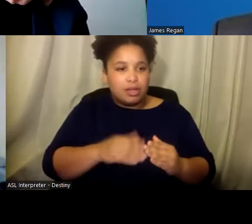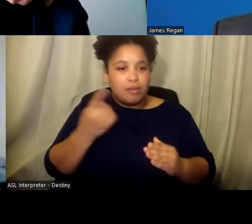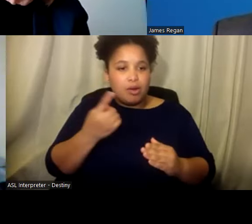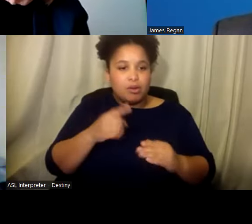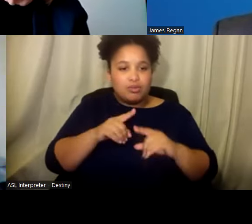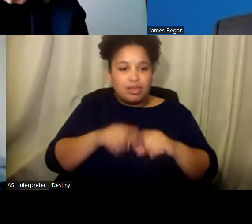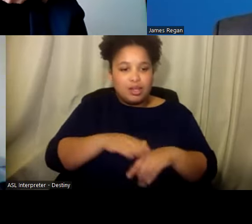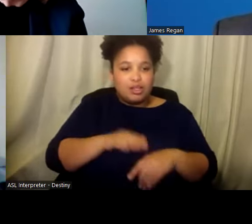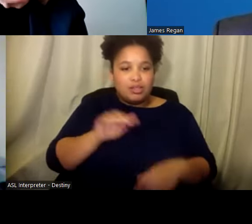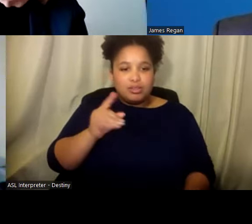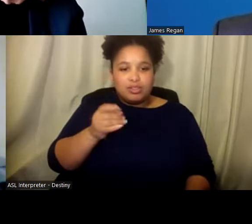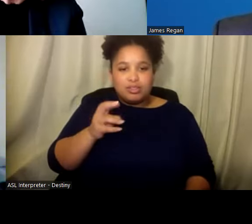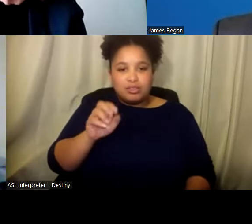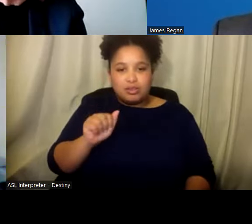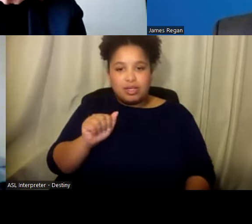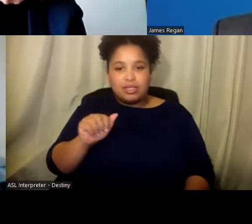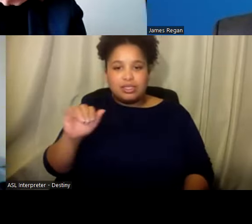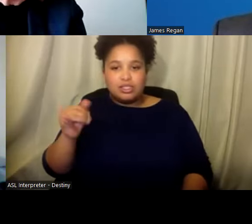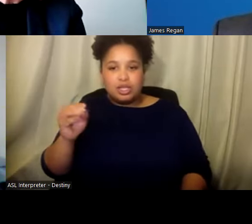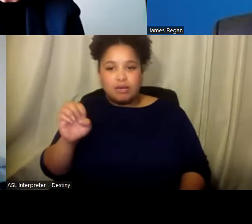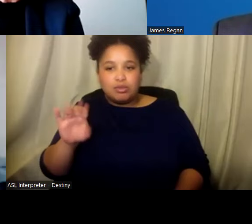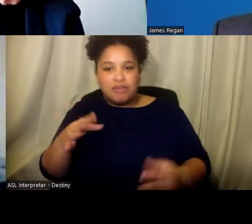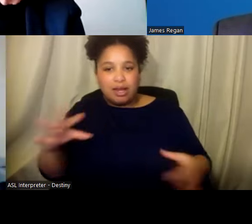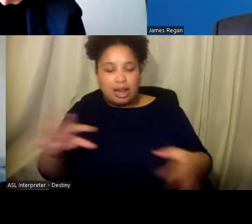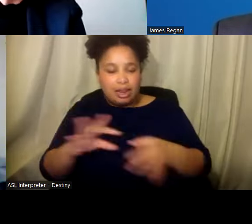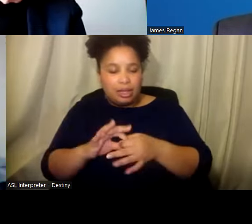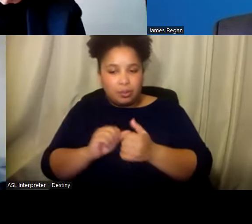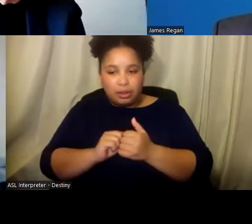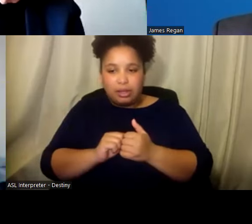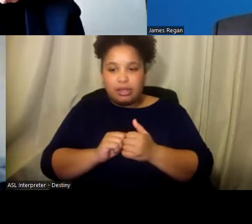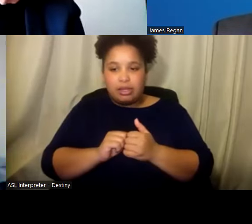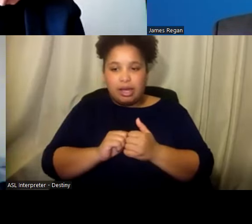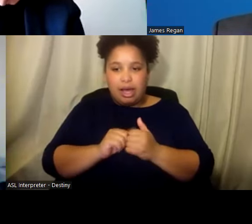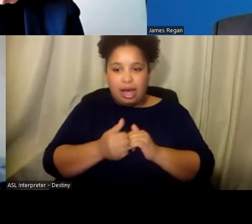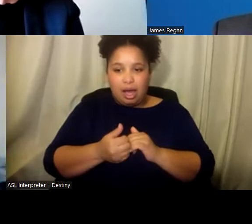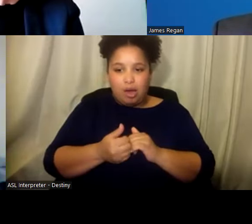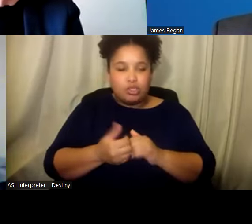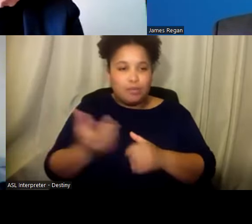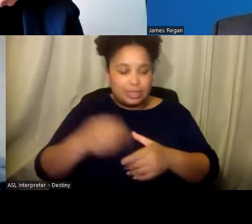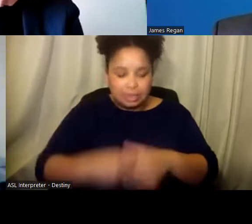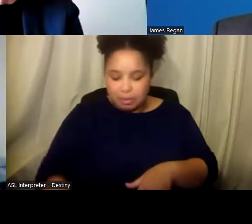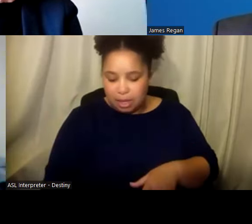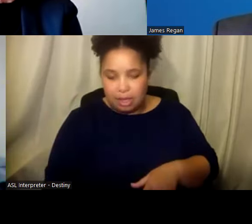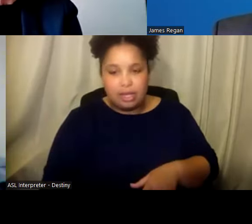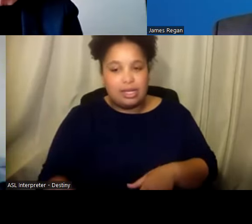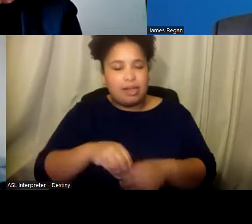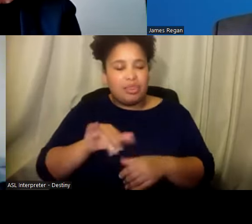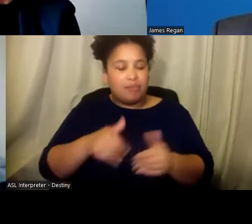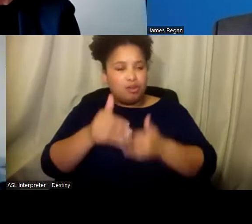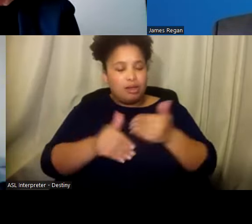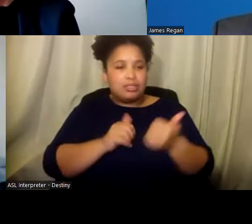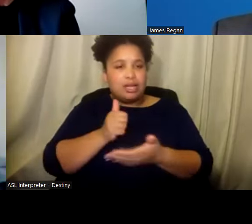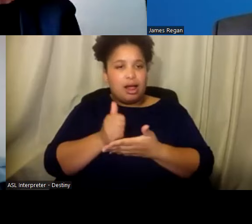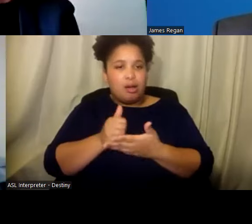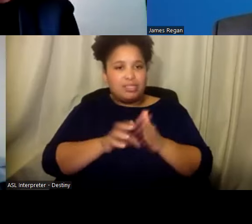but it's like, you know, James provided, you know, sort of a link to a way to participate in that process and help